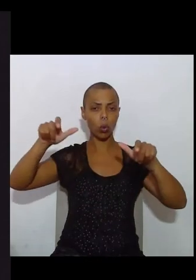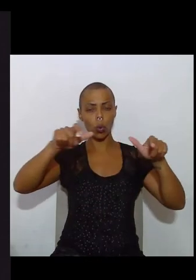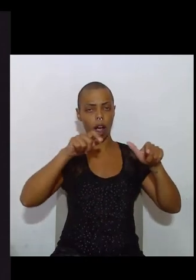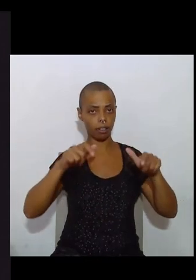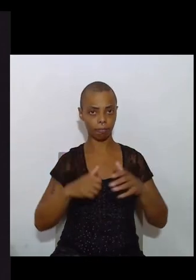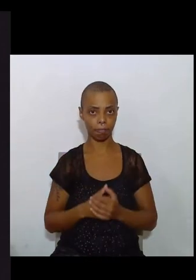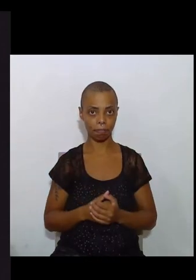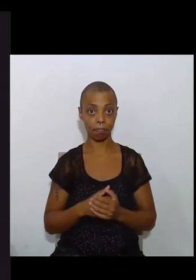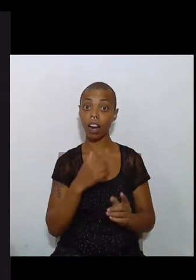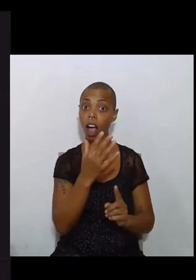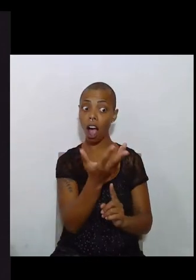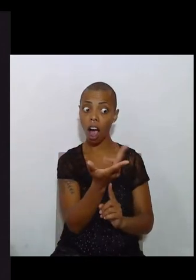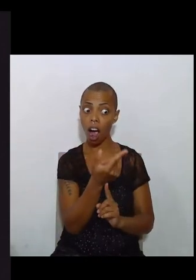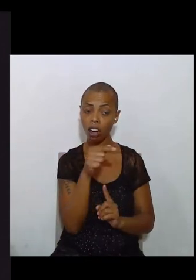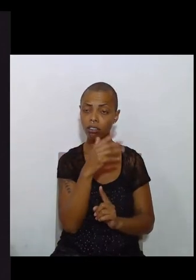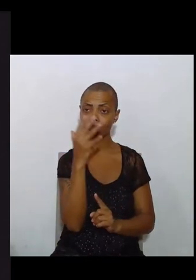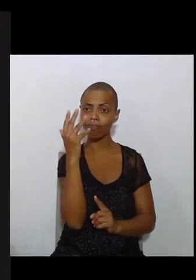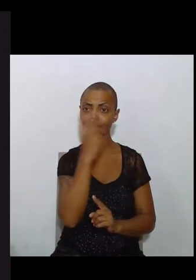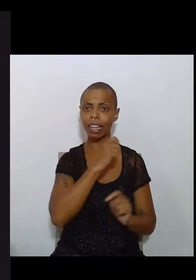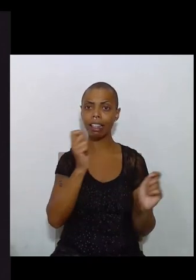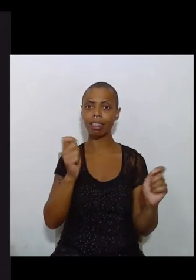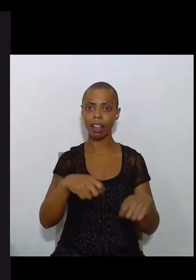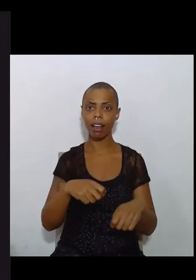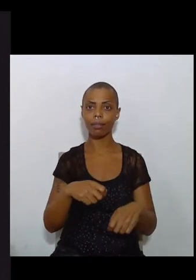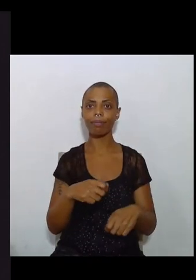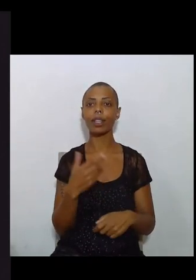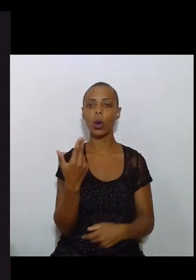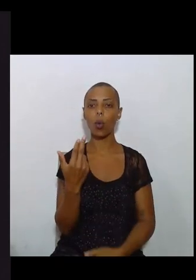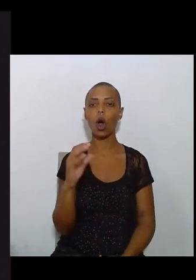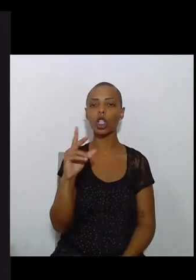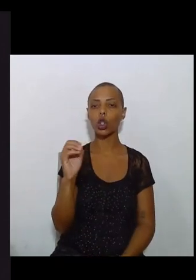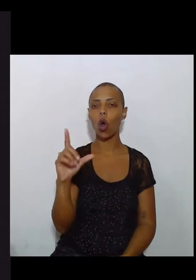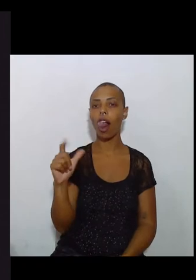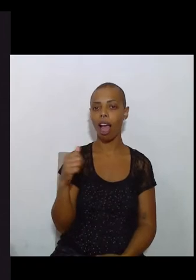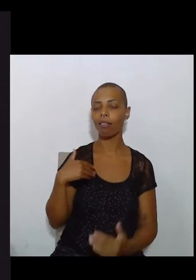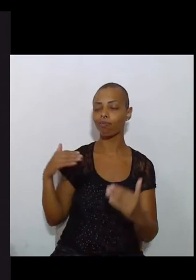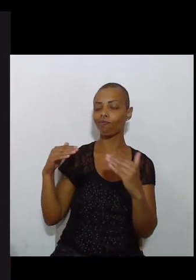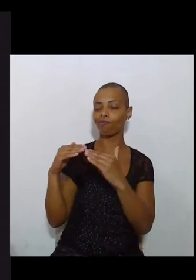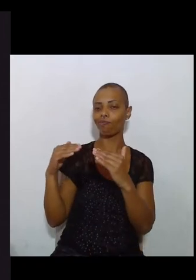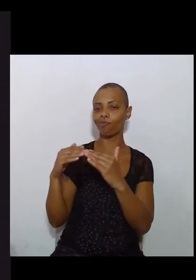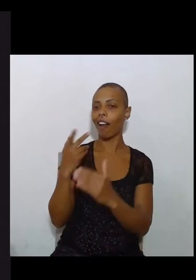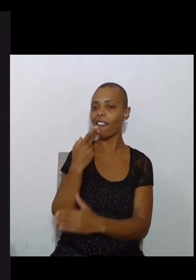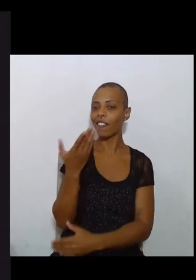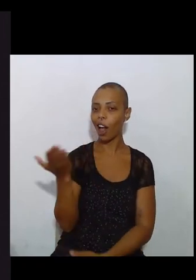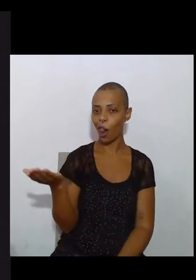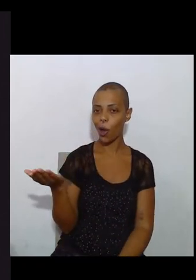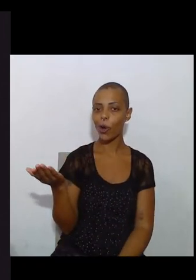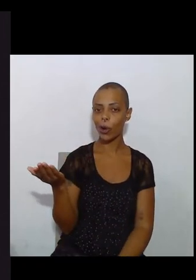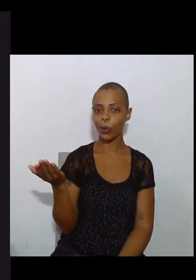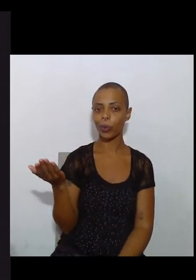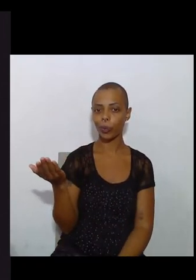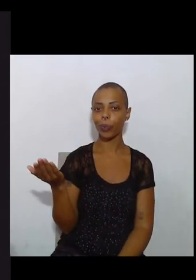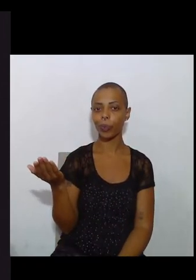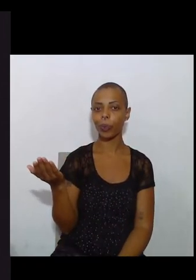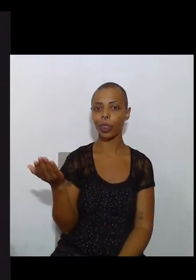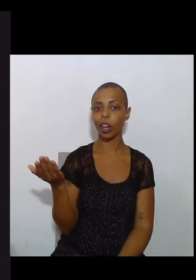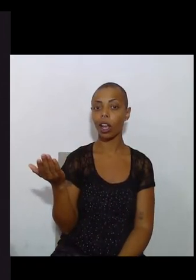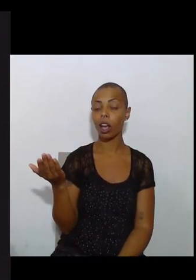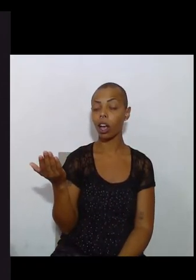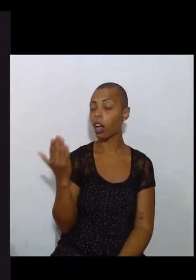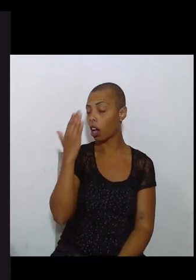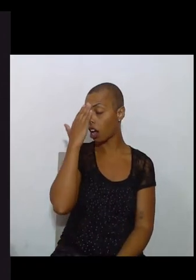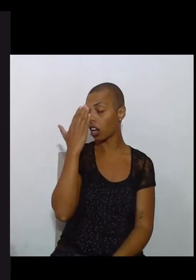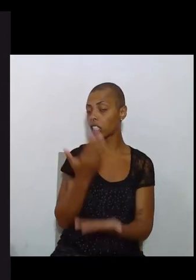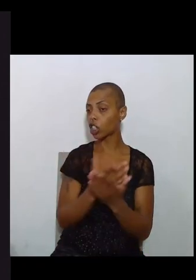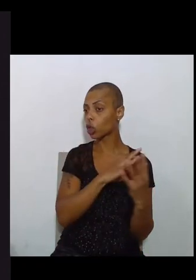like lachola said I I think all the trans women would love to meet La Chola and they would uh be in